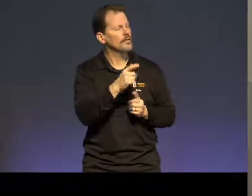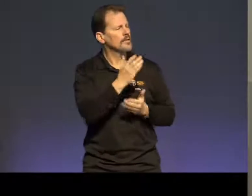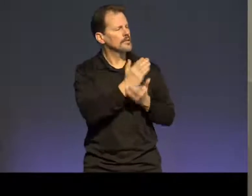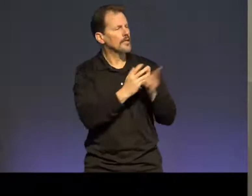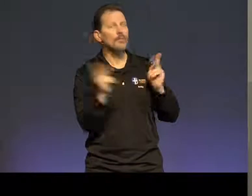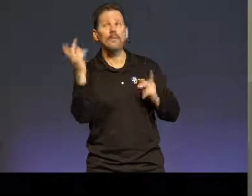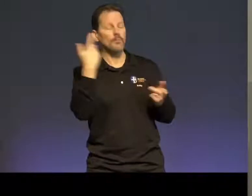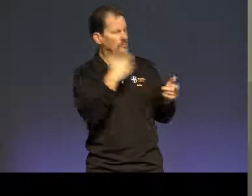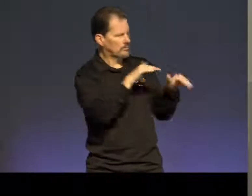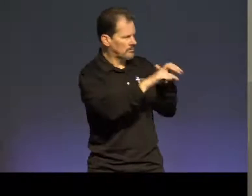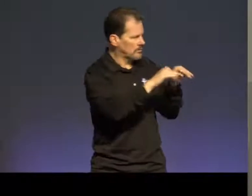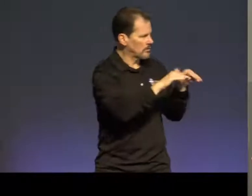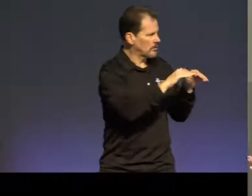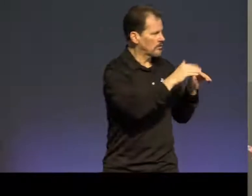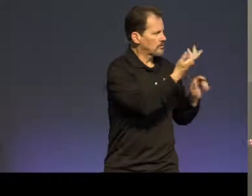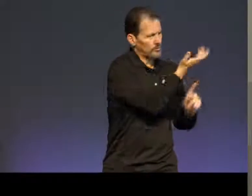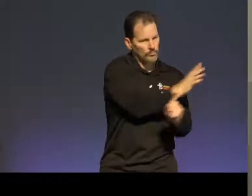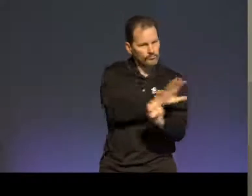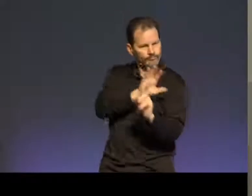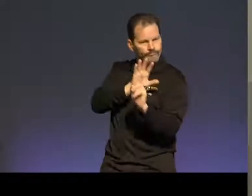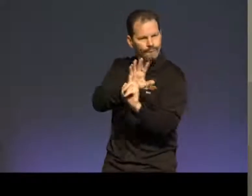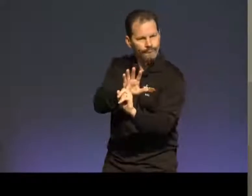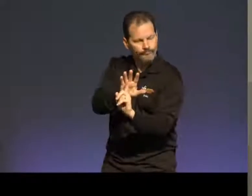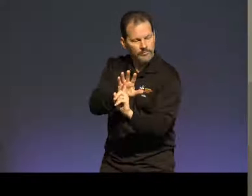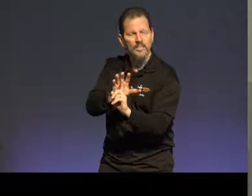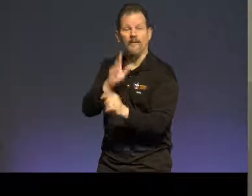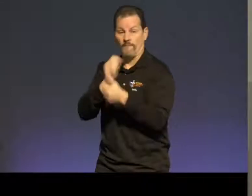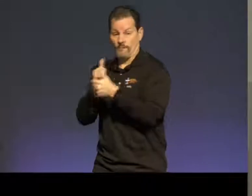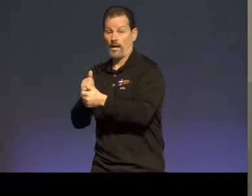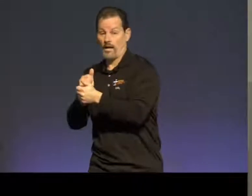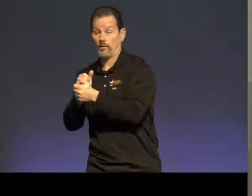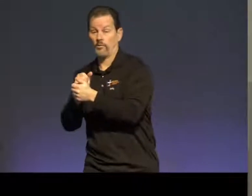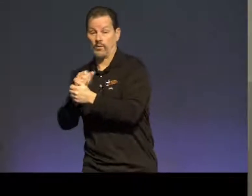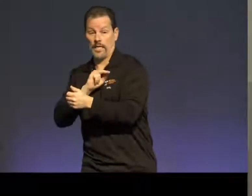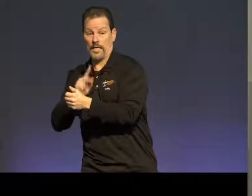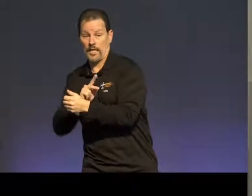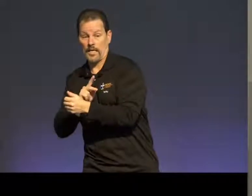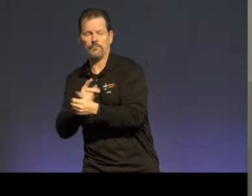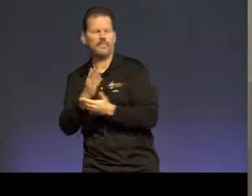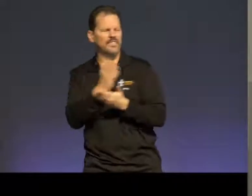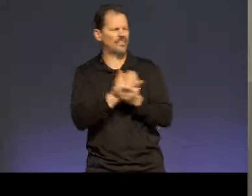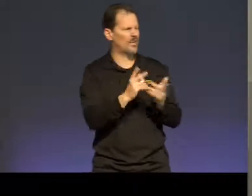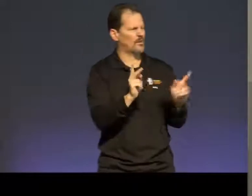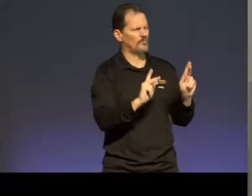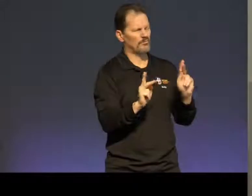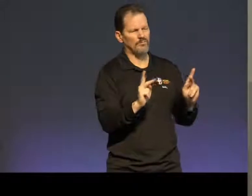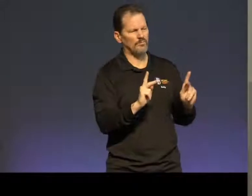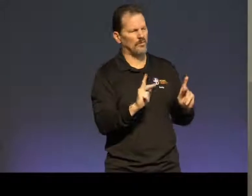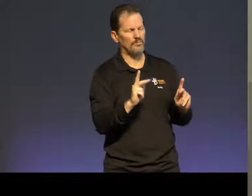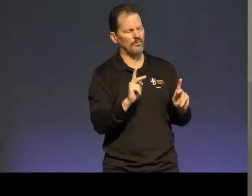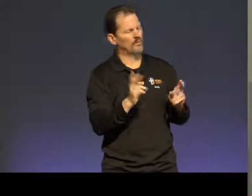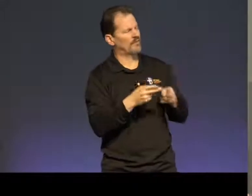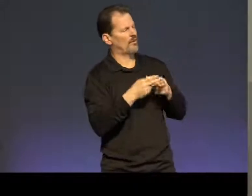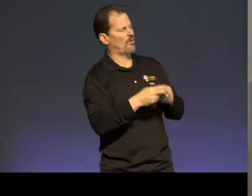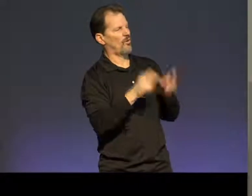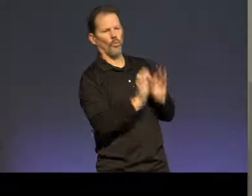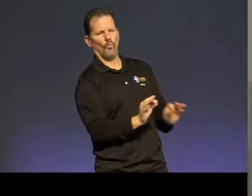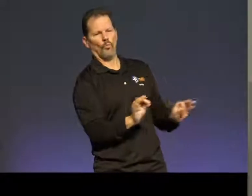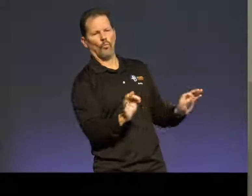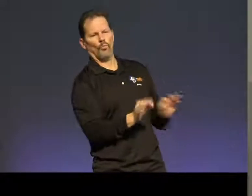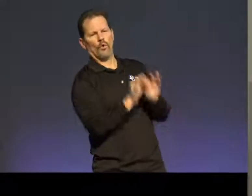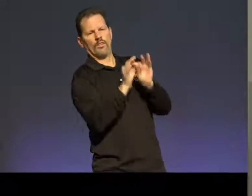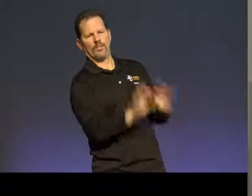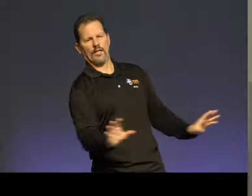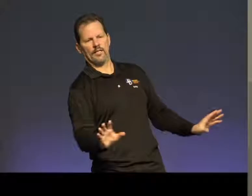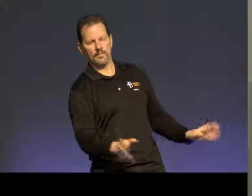some people that the Bible described as worthless. I want to give you some of the in-between. Immediately upon that, if you were going to go into the